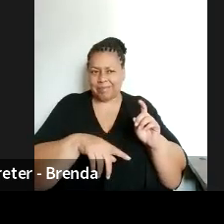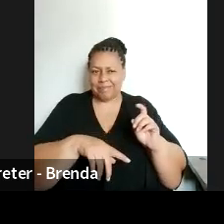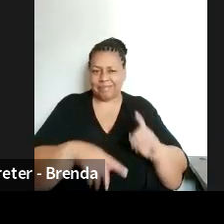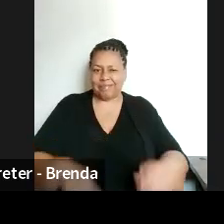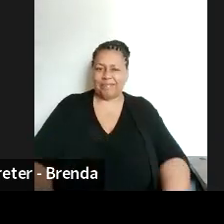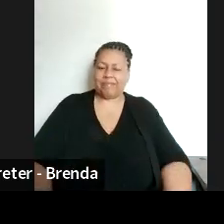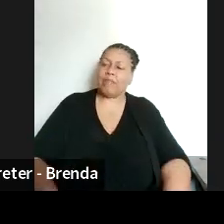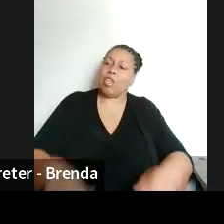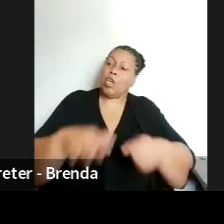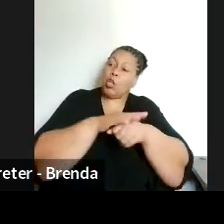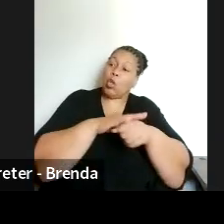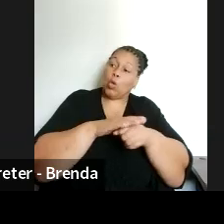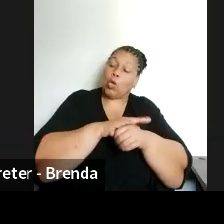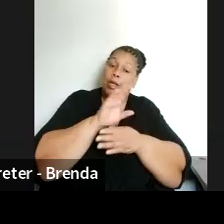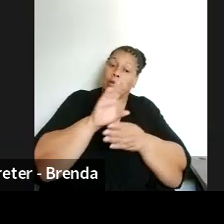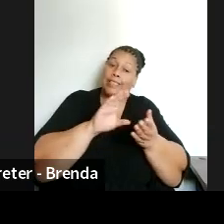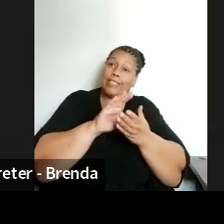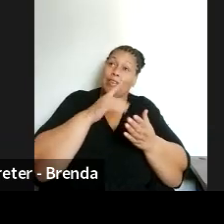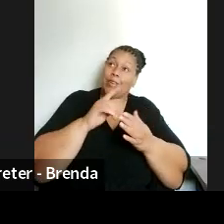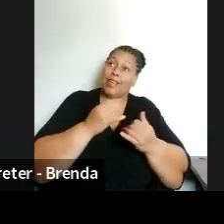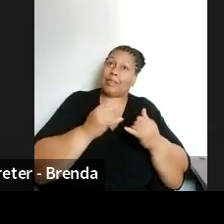Their local center for independent living.